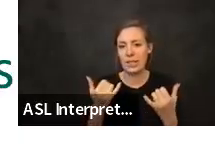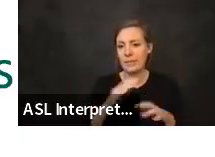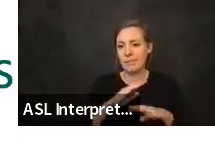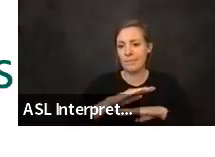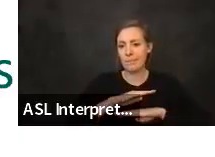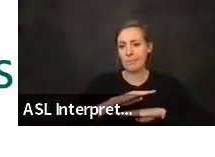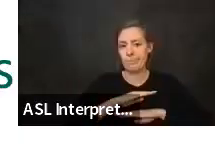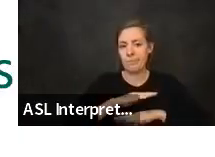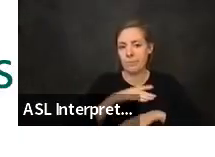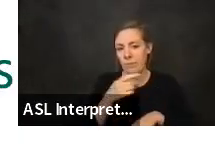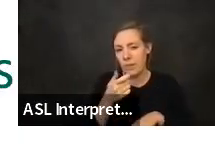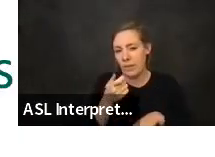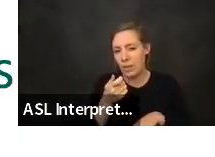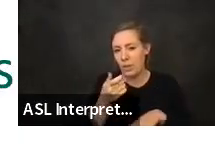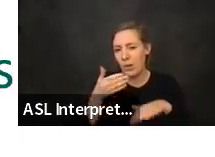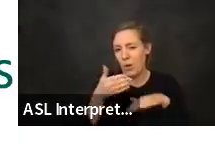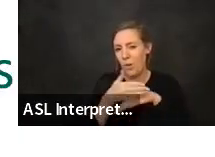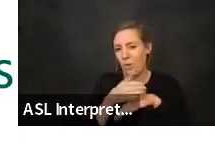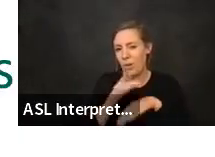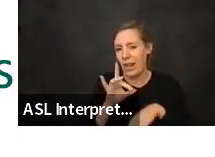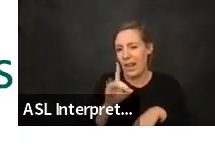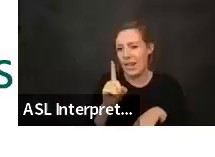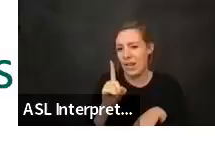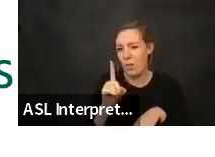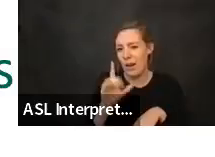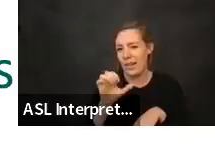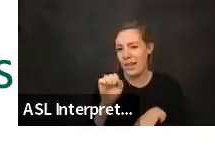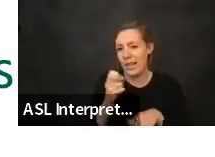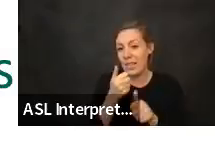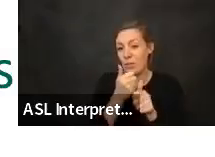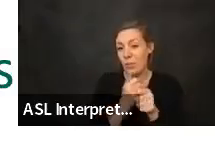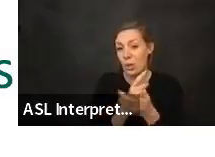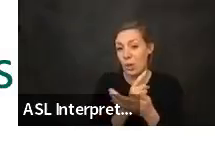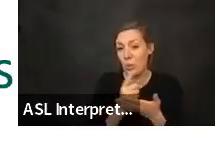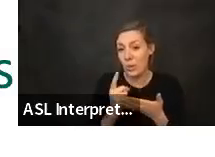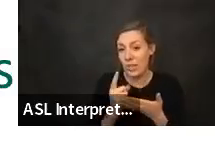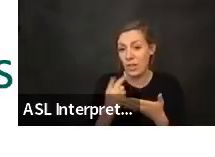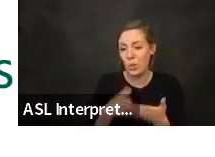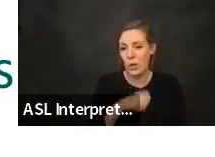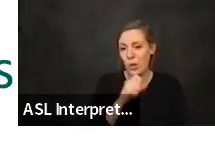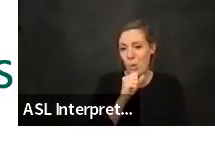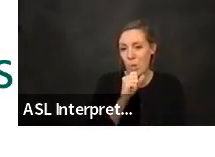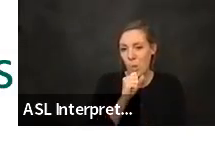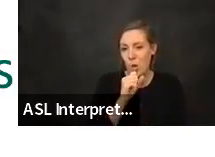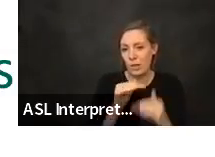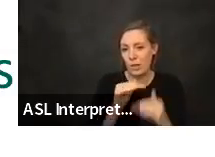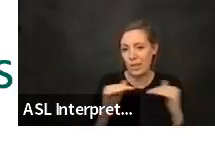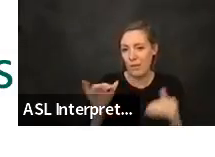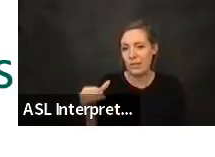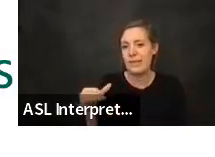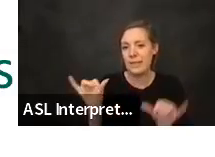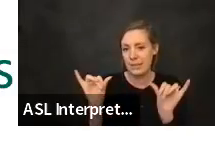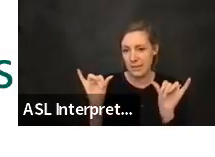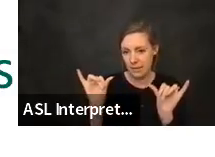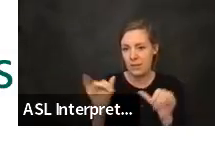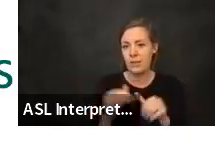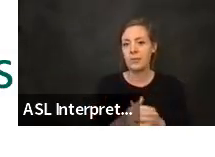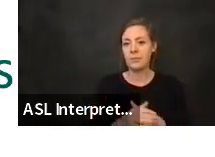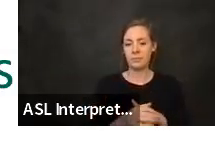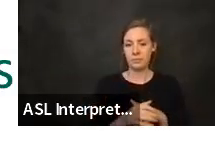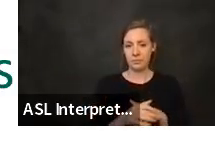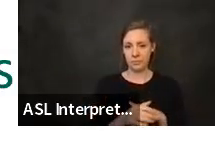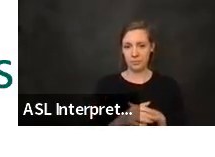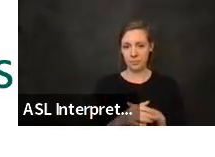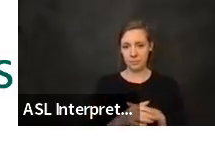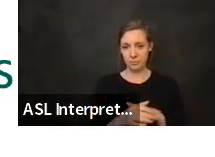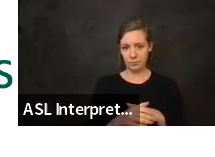We have a little bit over 81 cases per week. We are in the orange level of transmission for